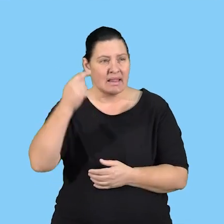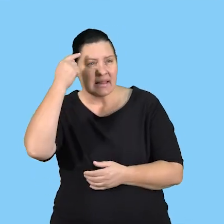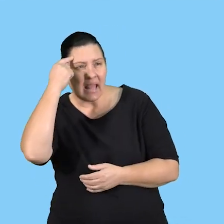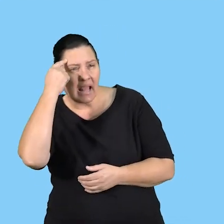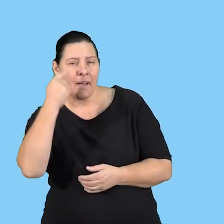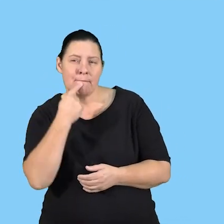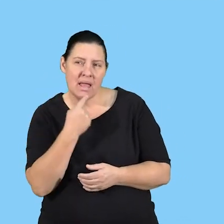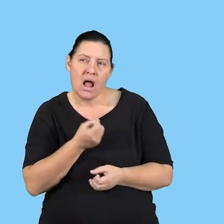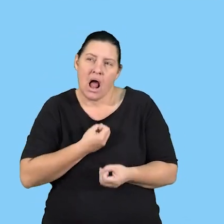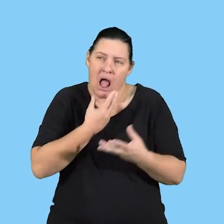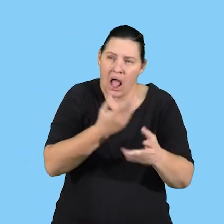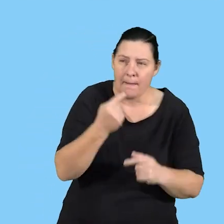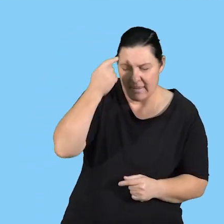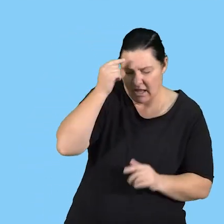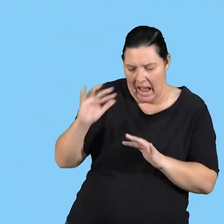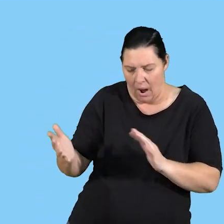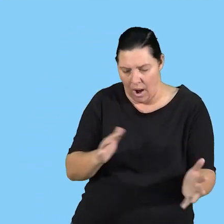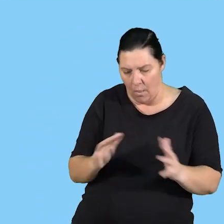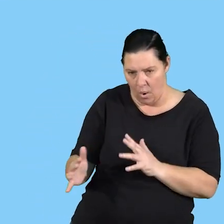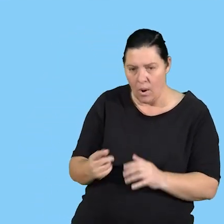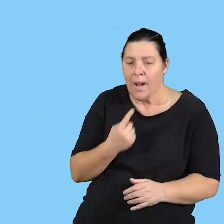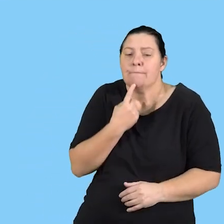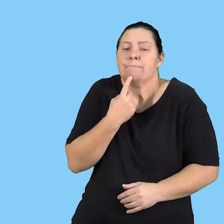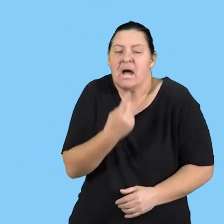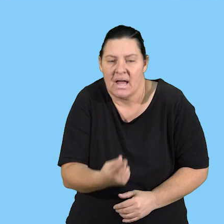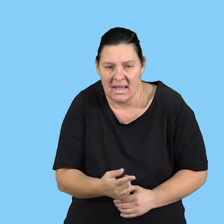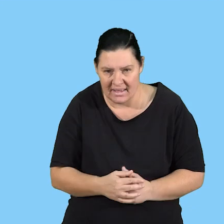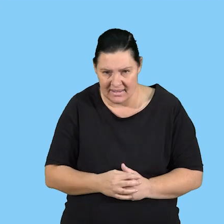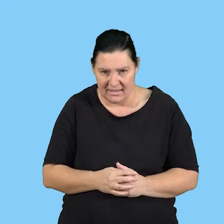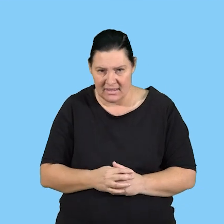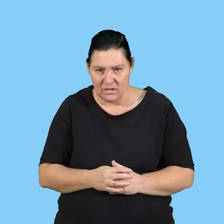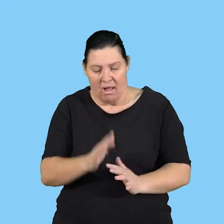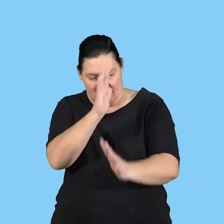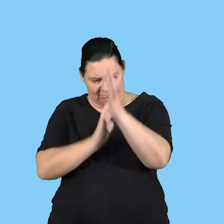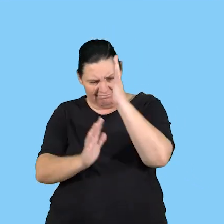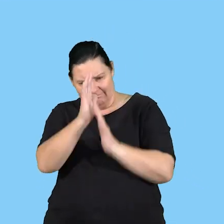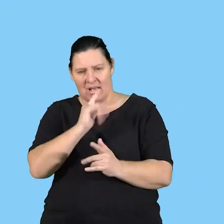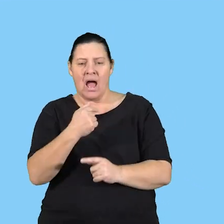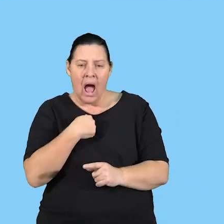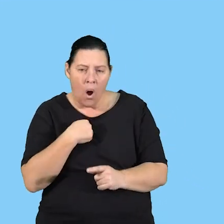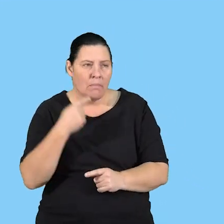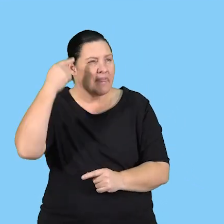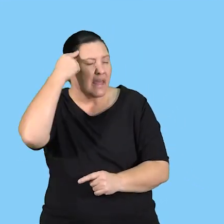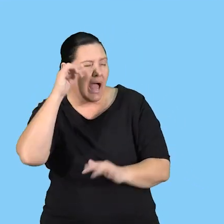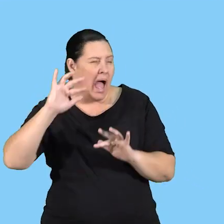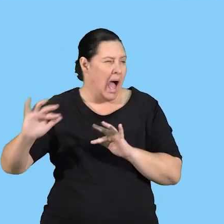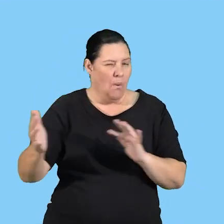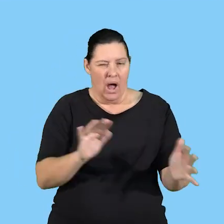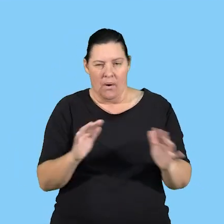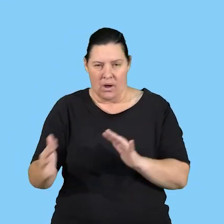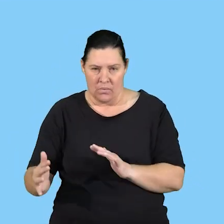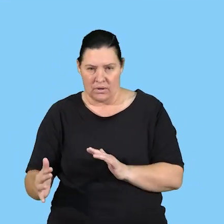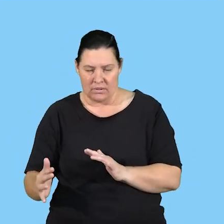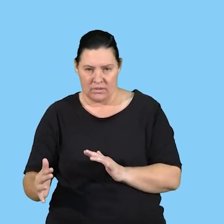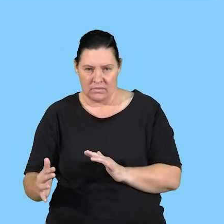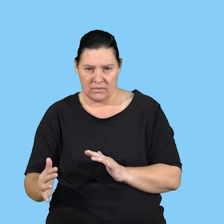thinking, to verbalize their thoughts, to tell us how they are reasoning. And in that way you